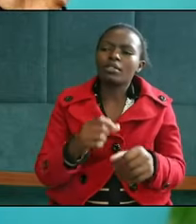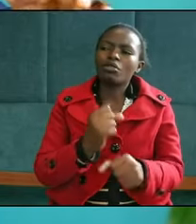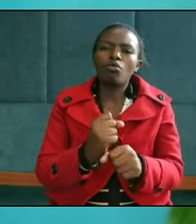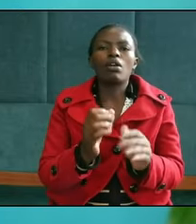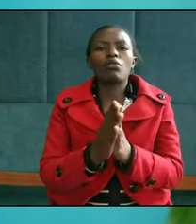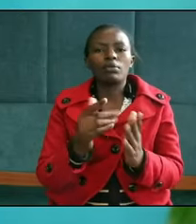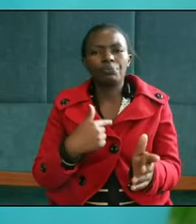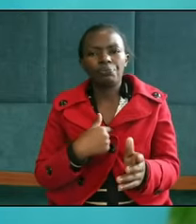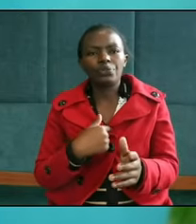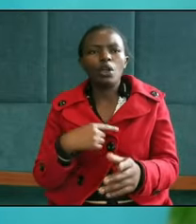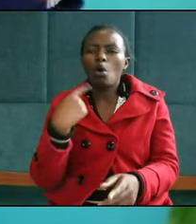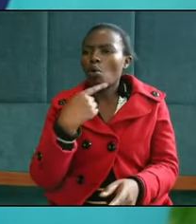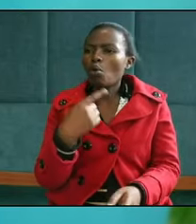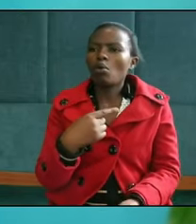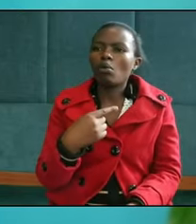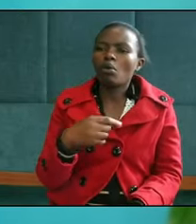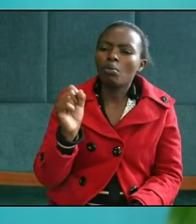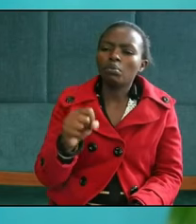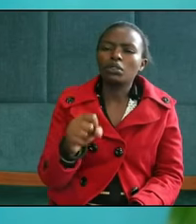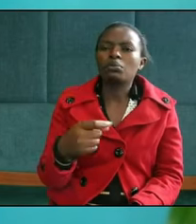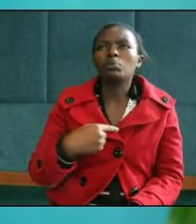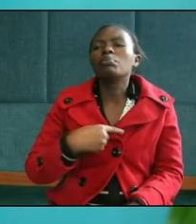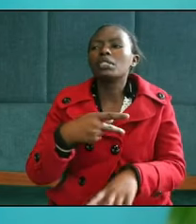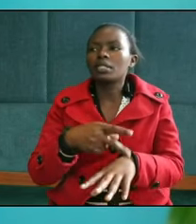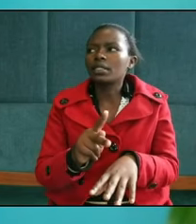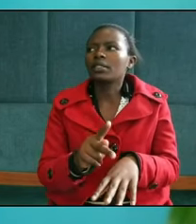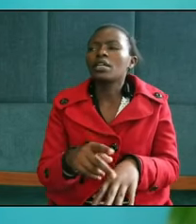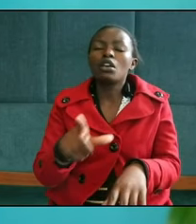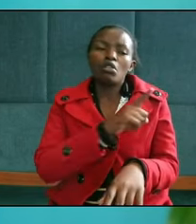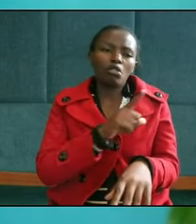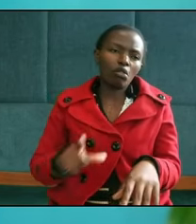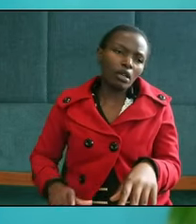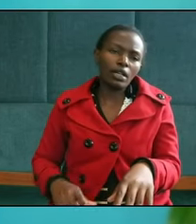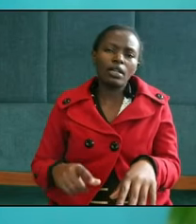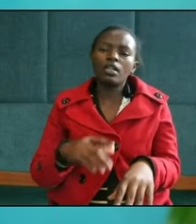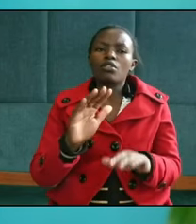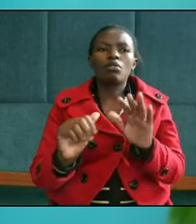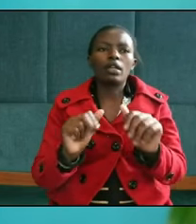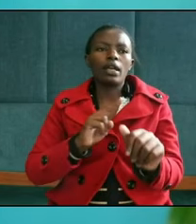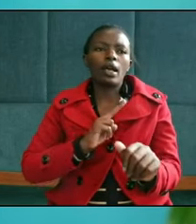I send? Whom shall I send? The Lord is calling upon us.